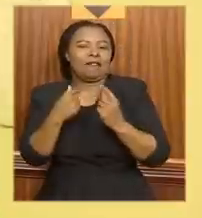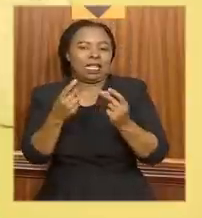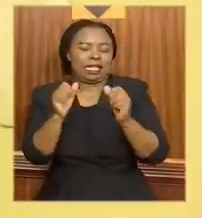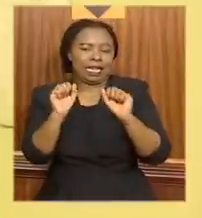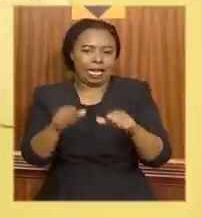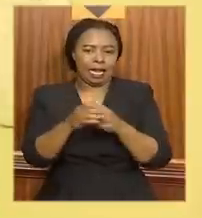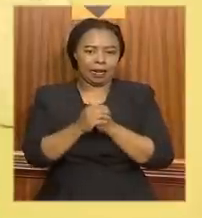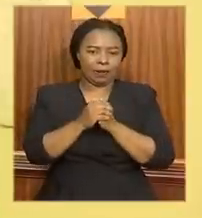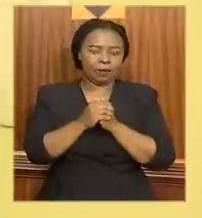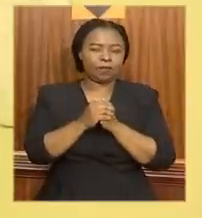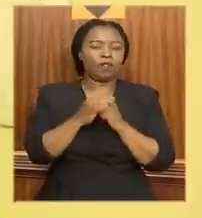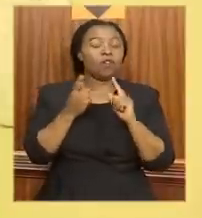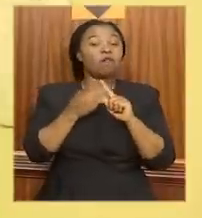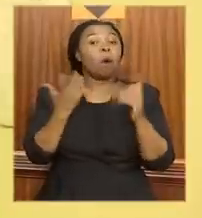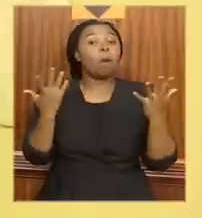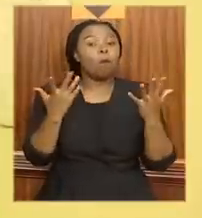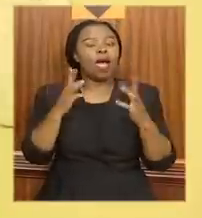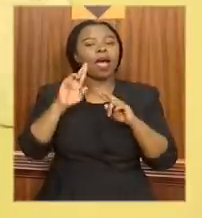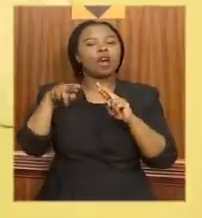from renewables,